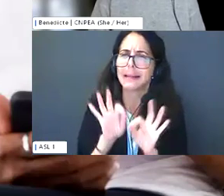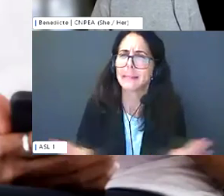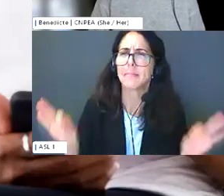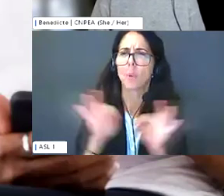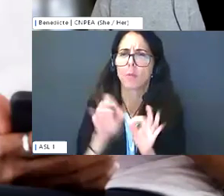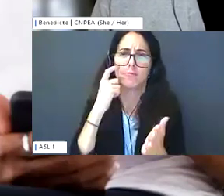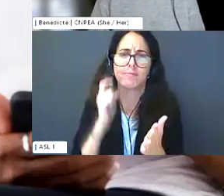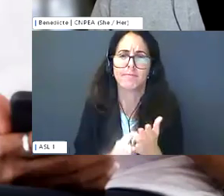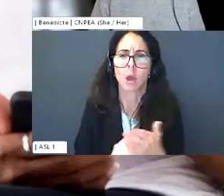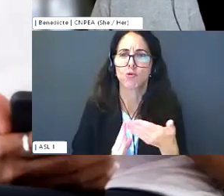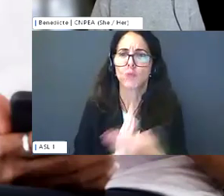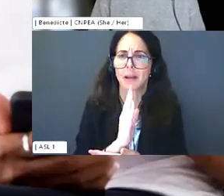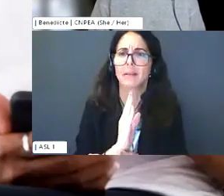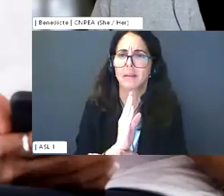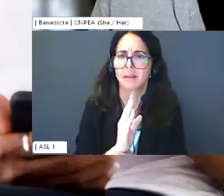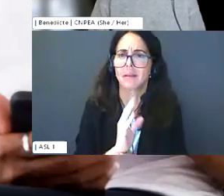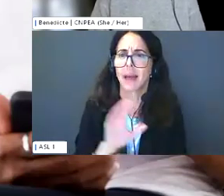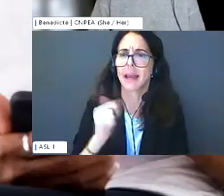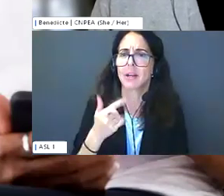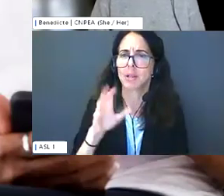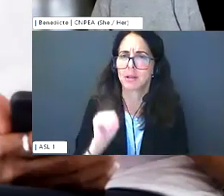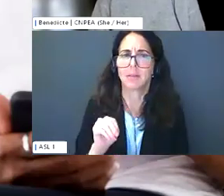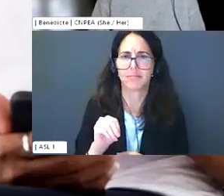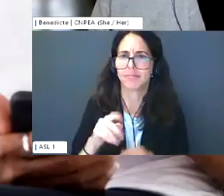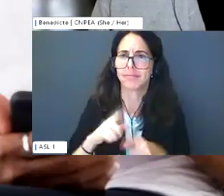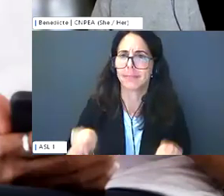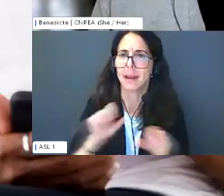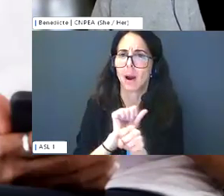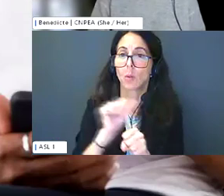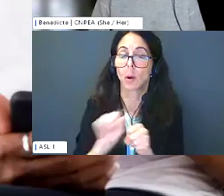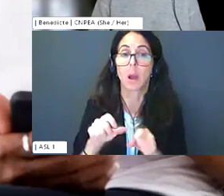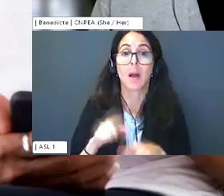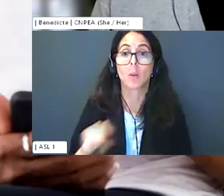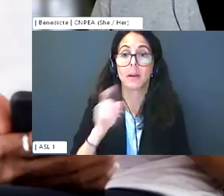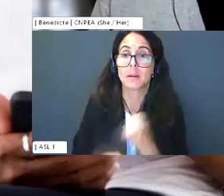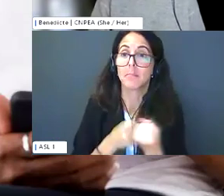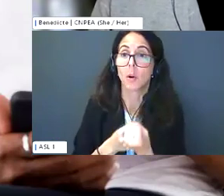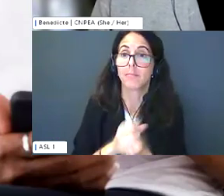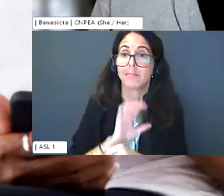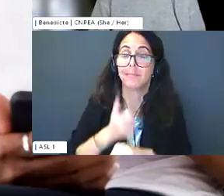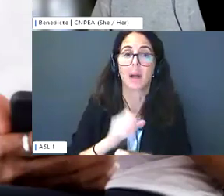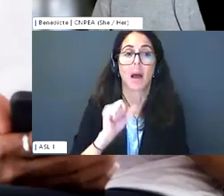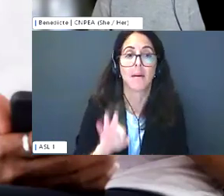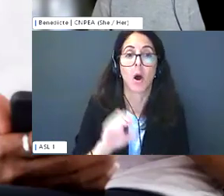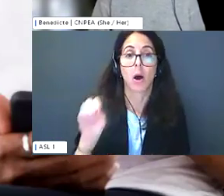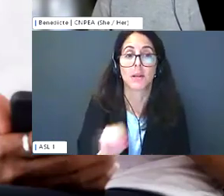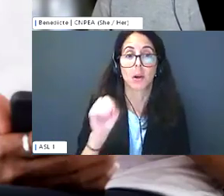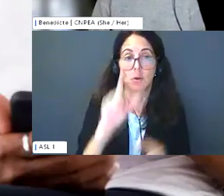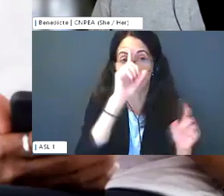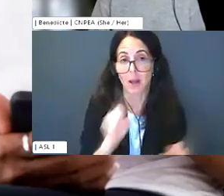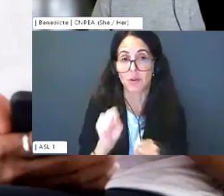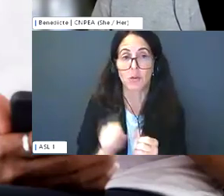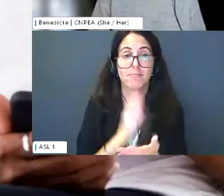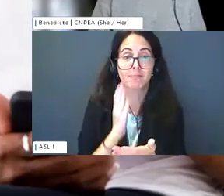and ageism in the work that we do. We support the implementation of the Ontario Strategy to Combat Elder